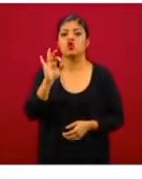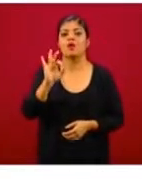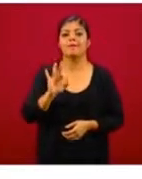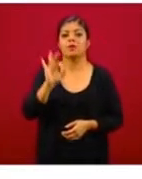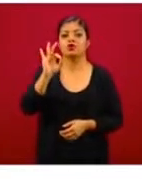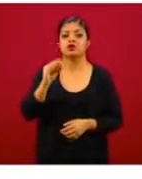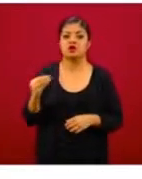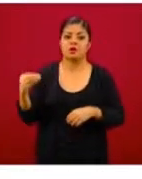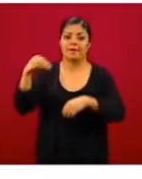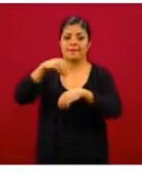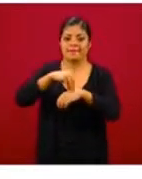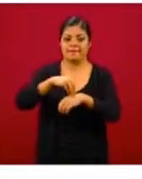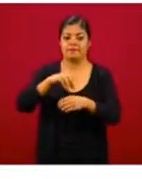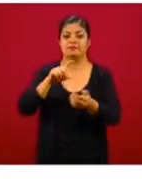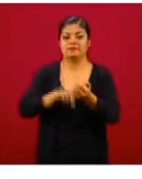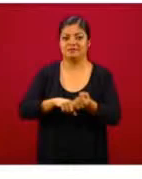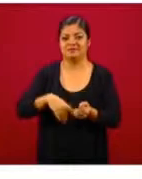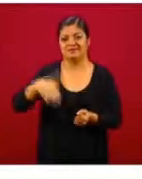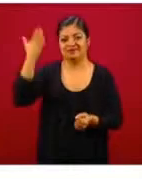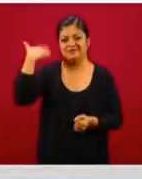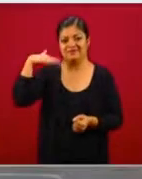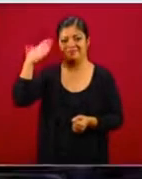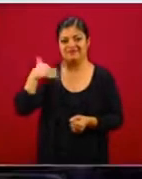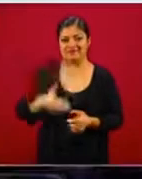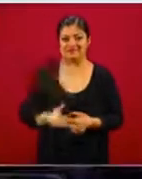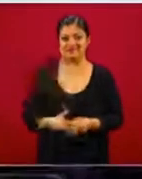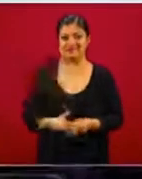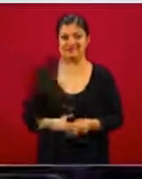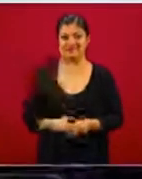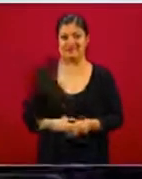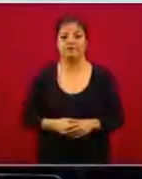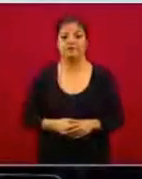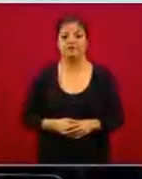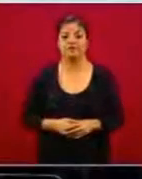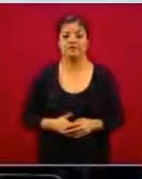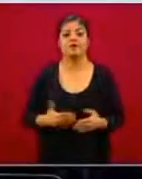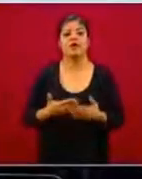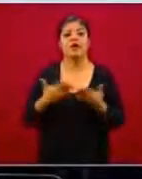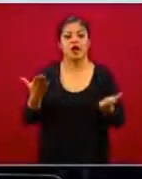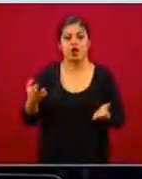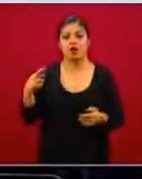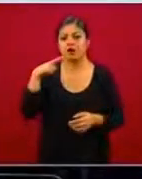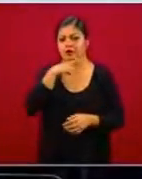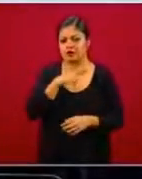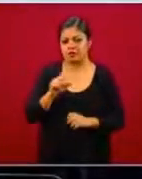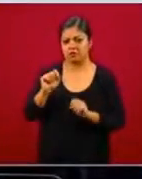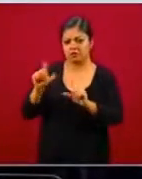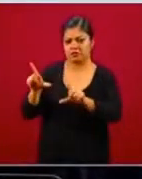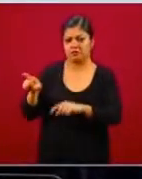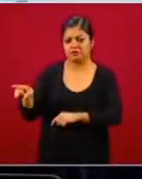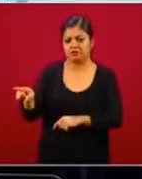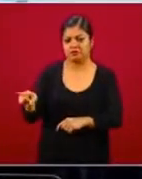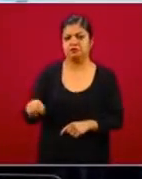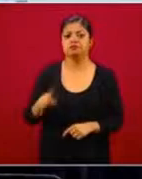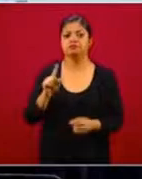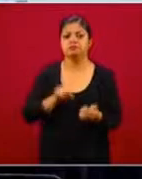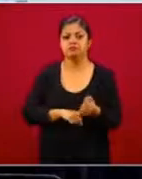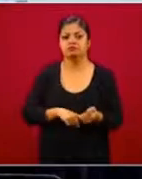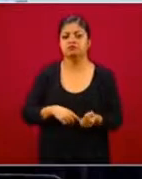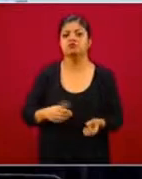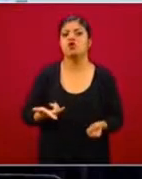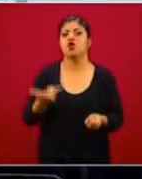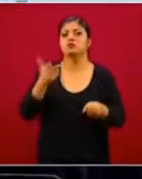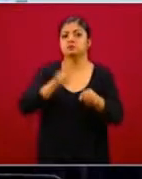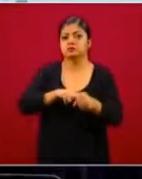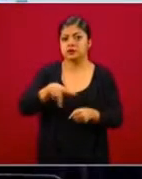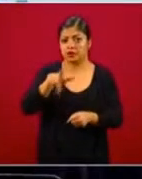that increase represented a 3.1% increase relative to the prior burden of